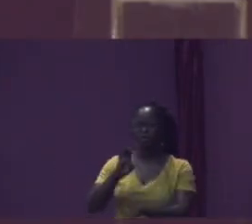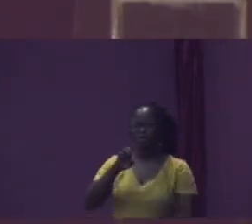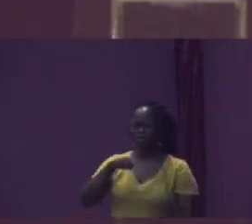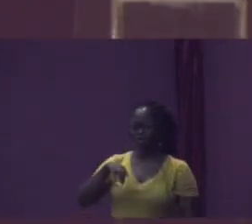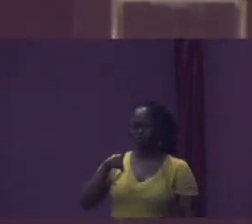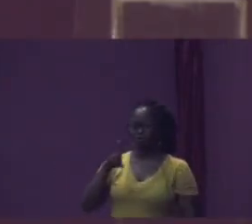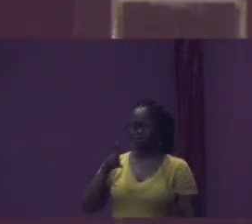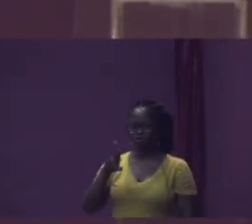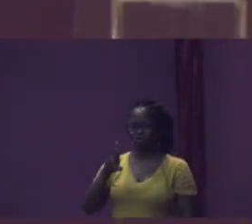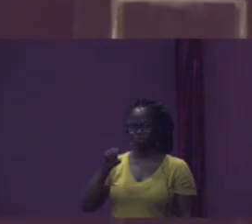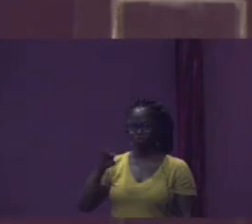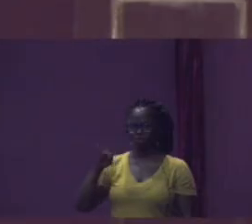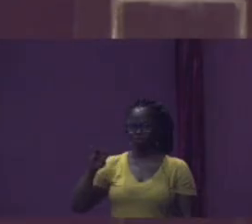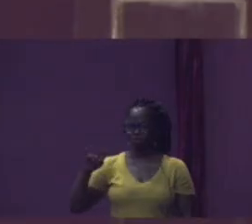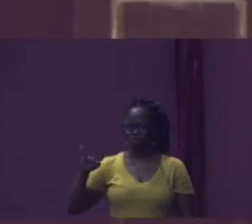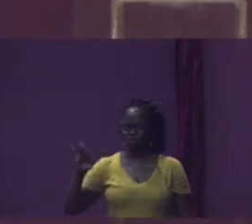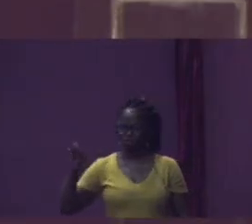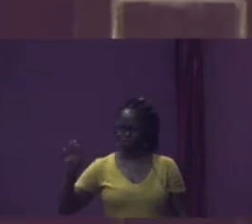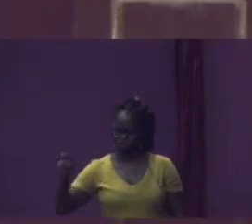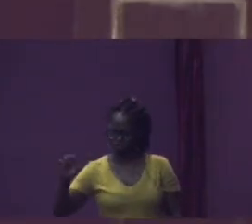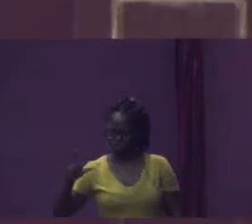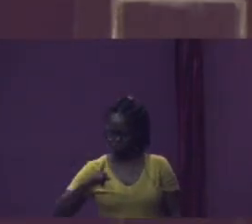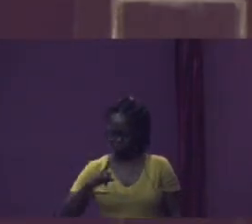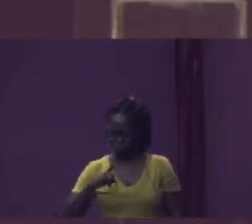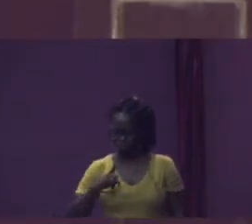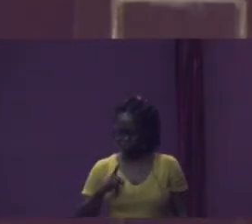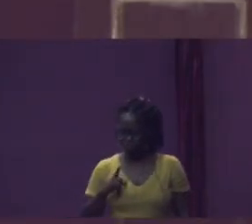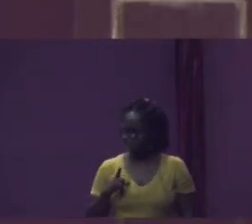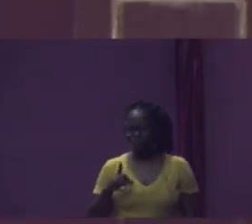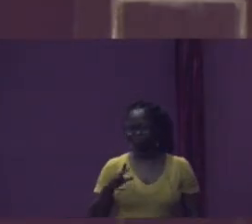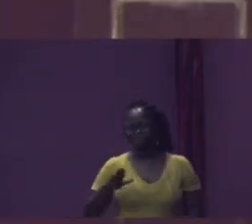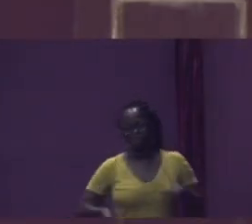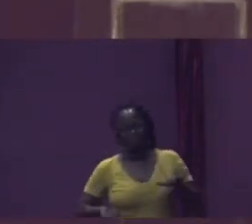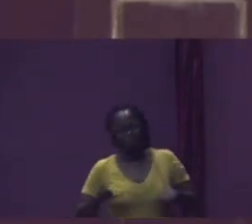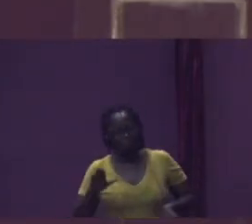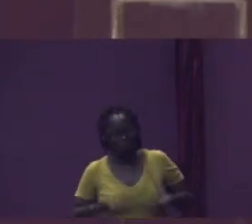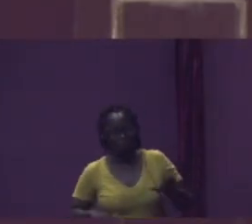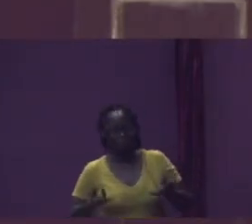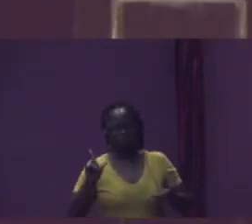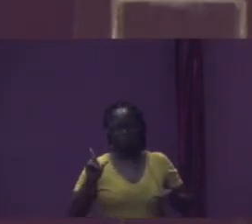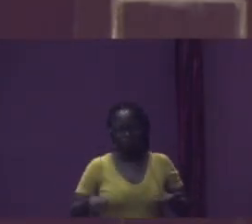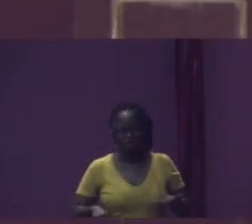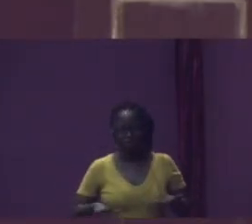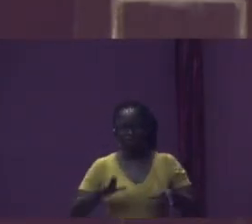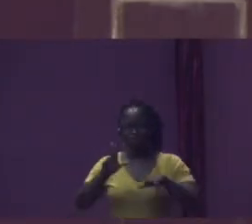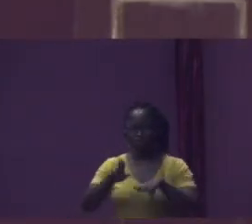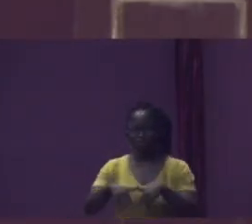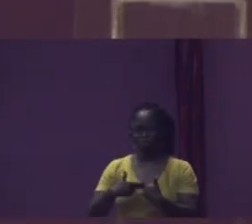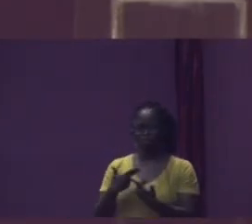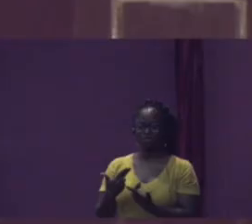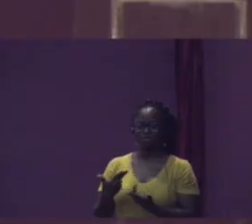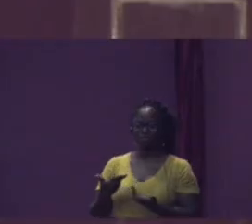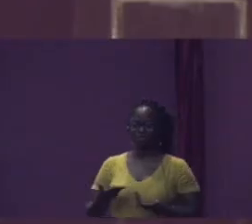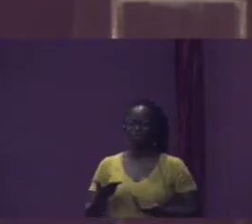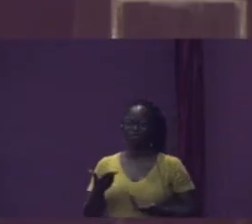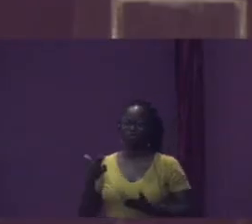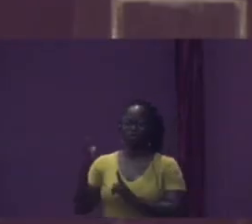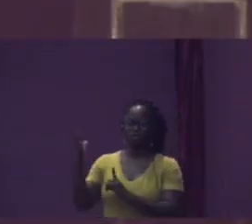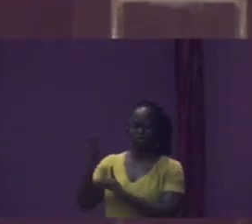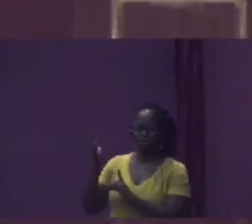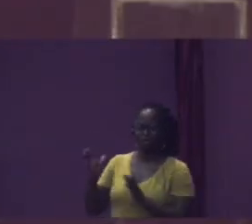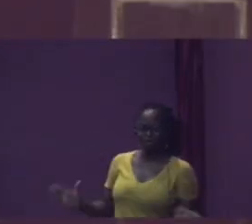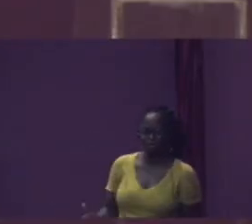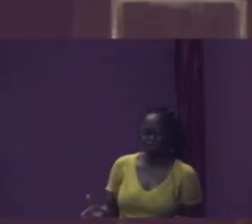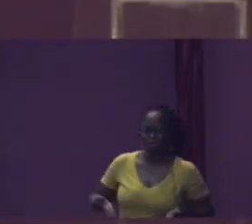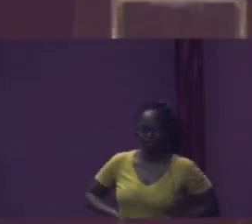which may have been related to stimulating labor, may have just been bad luck, right? It happens everywhere to